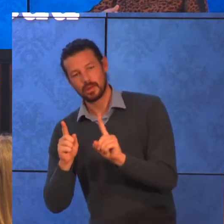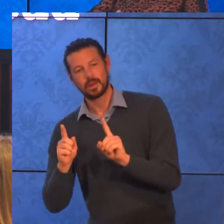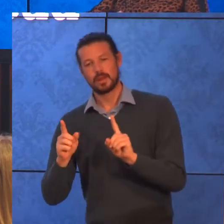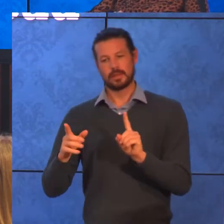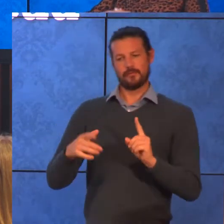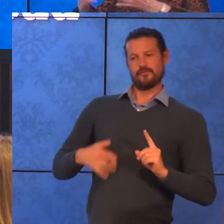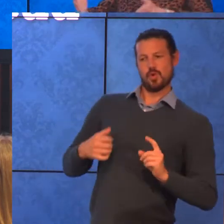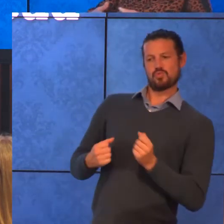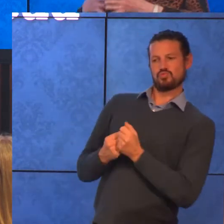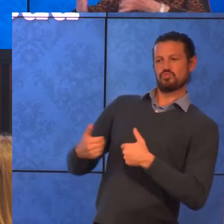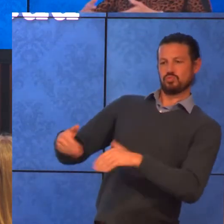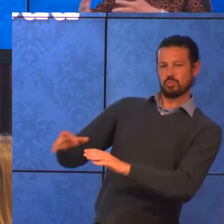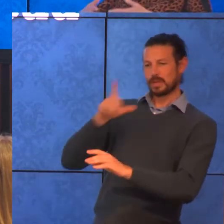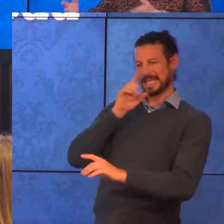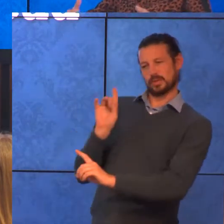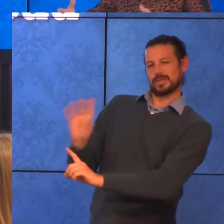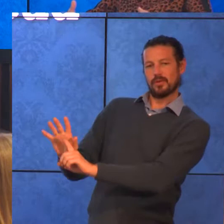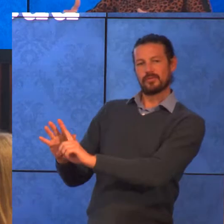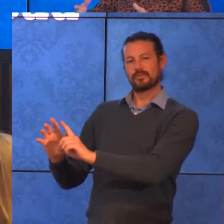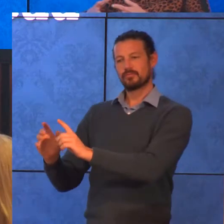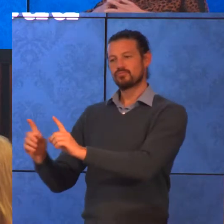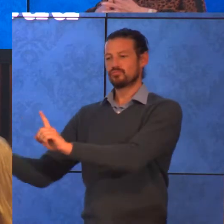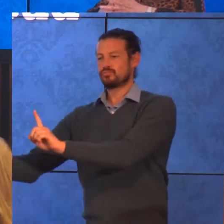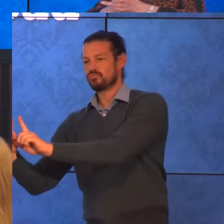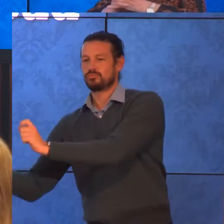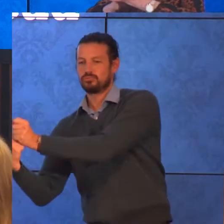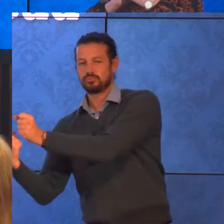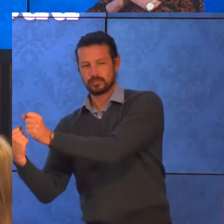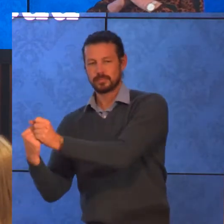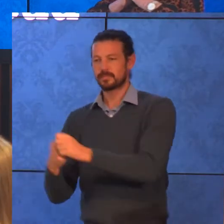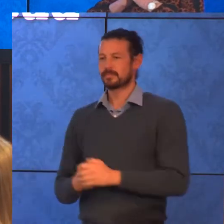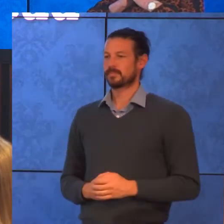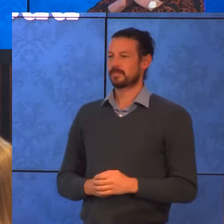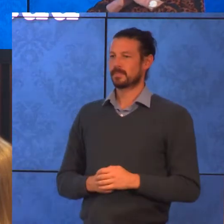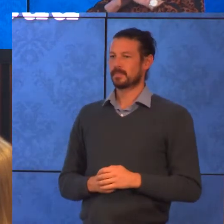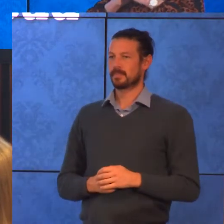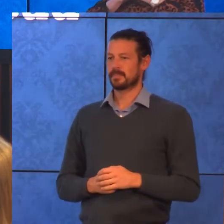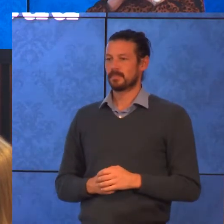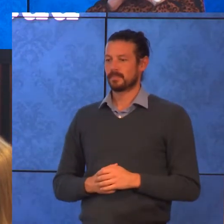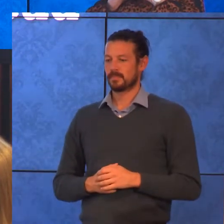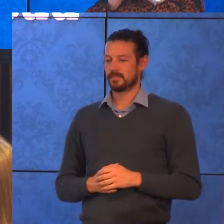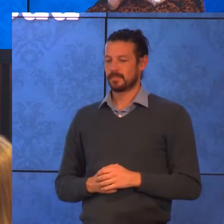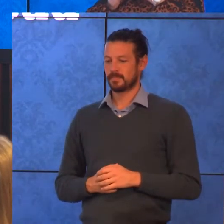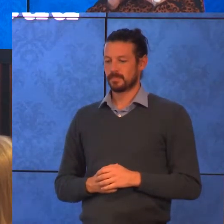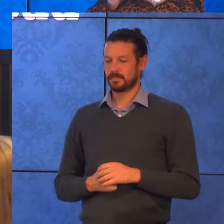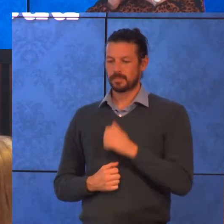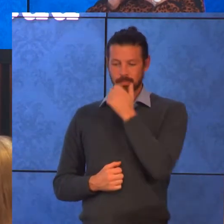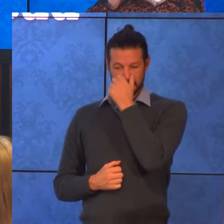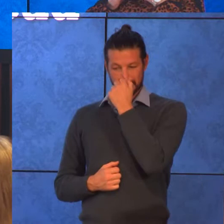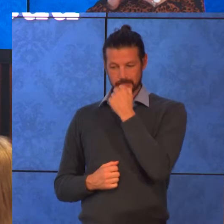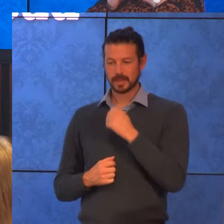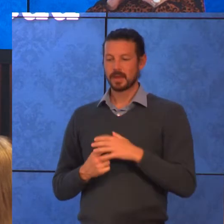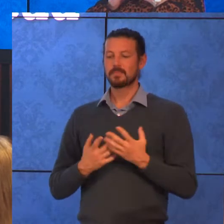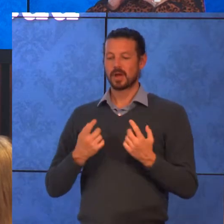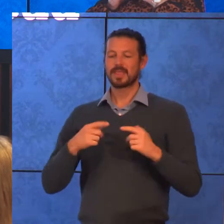is able to prosper and do something that they want to do. But we've just started to